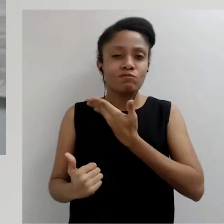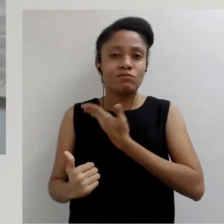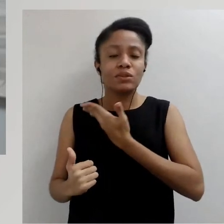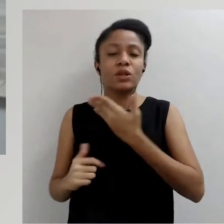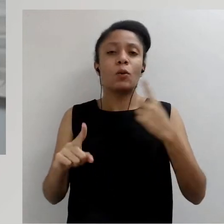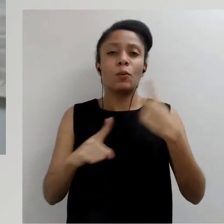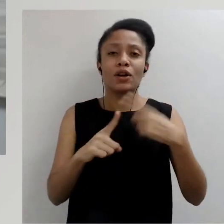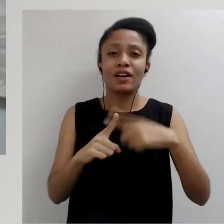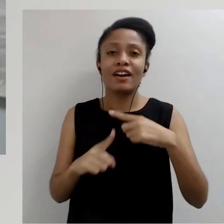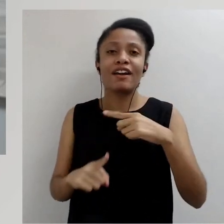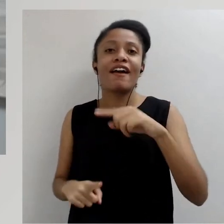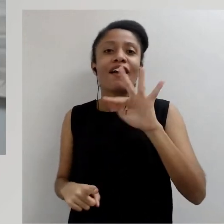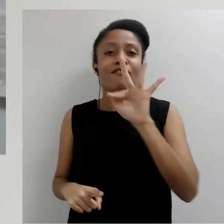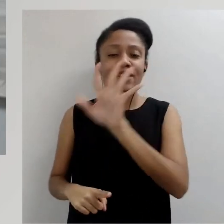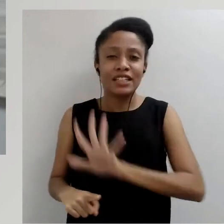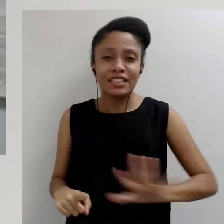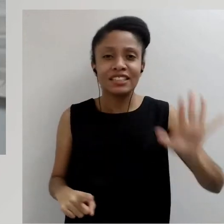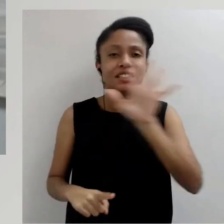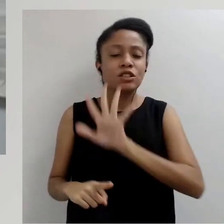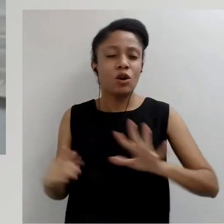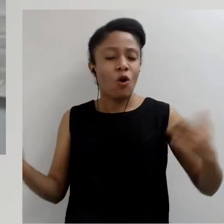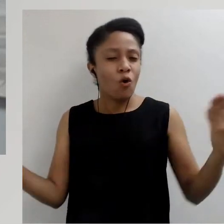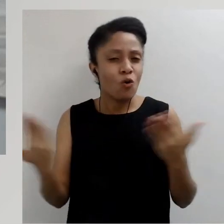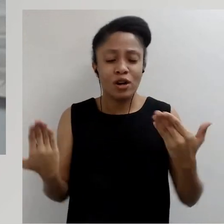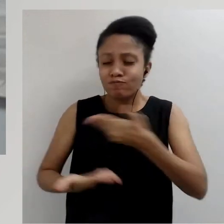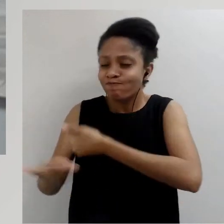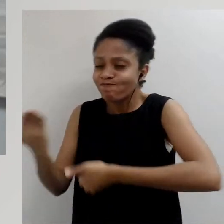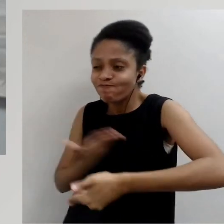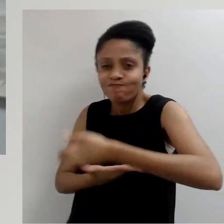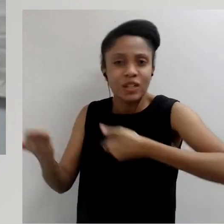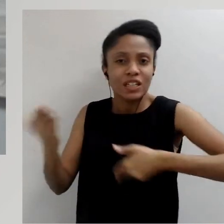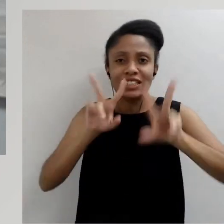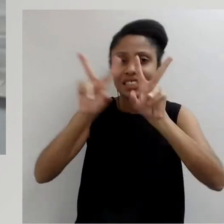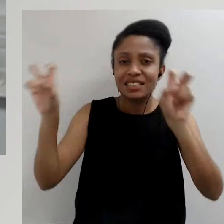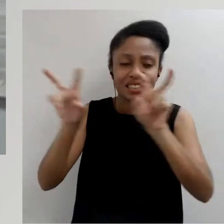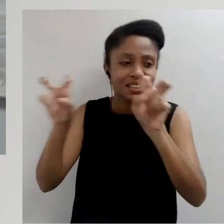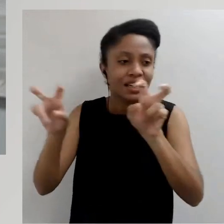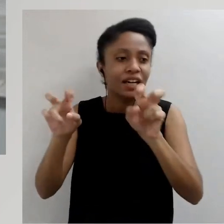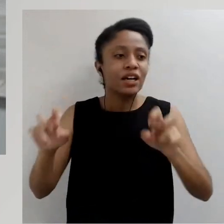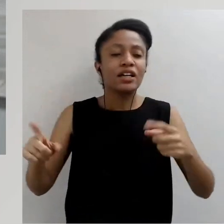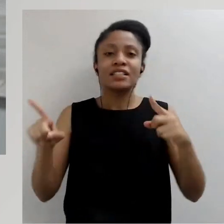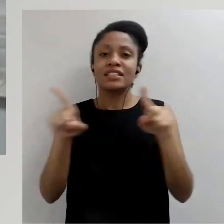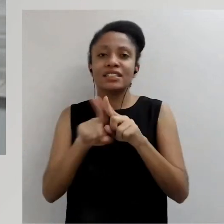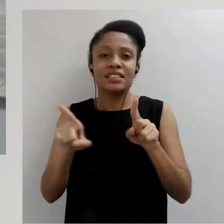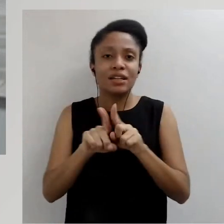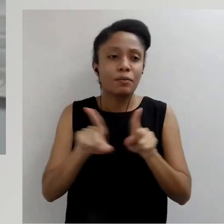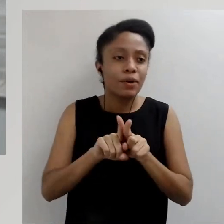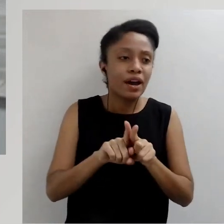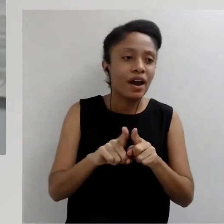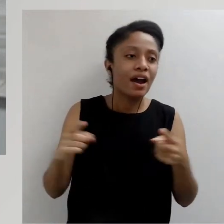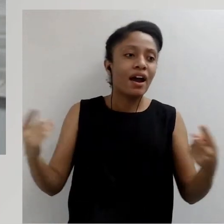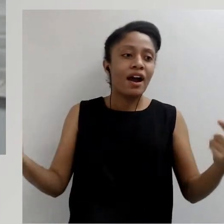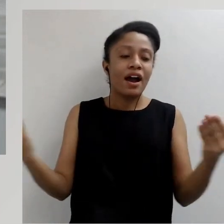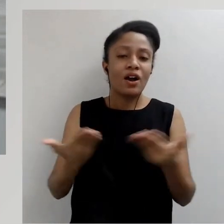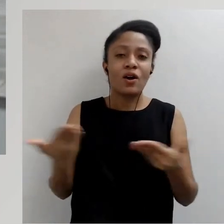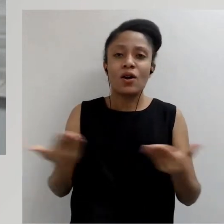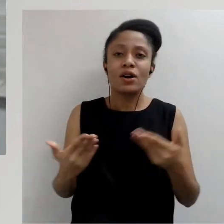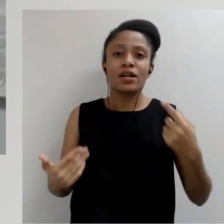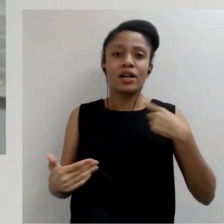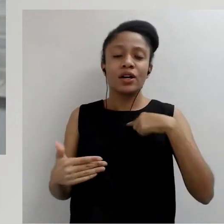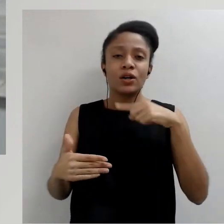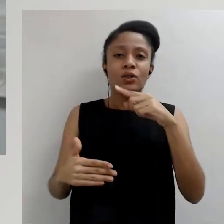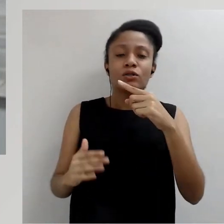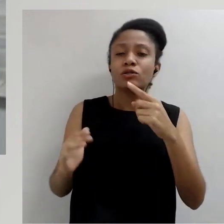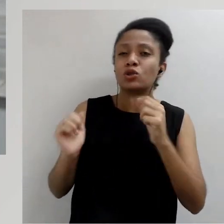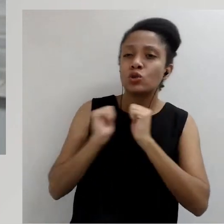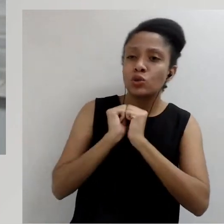with me in managing the federation. I share a lot of discussions with him, and I would like to greet the knowledge of Jorge for